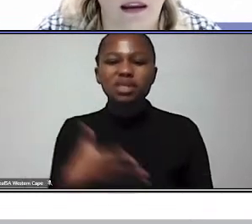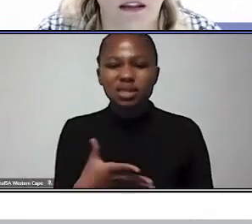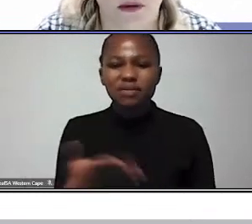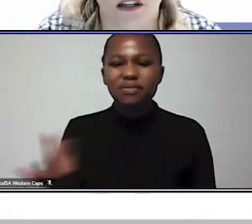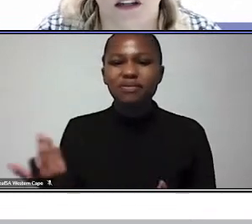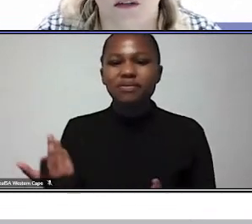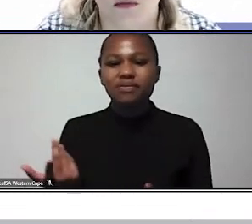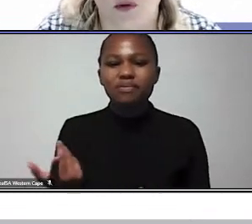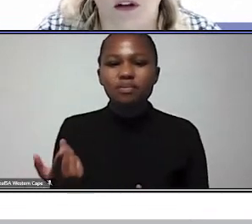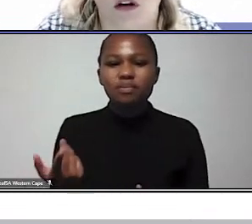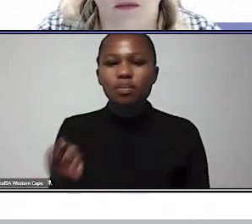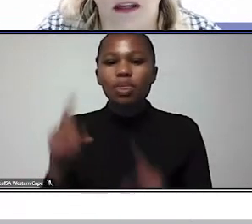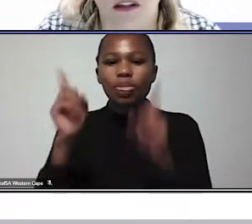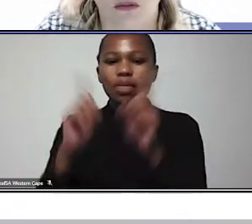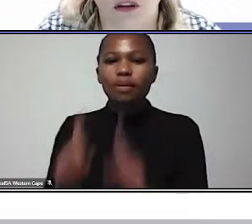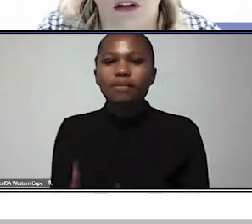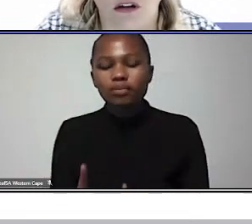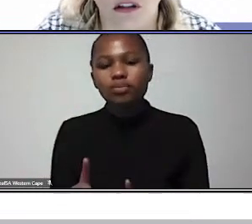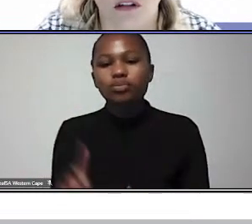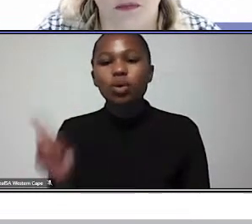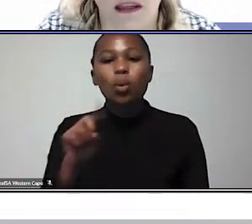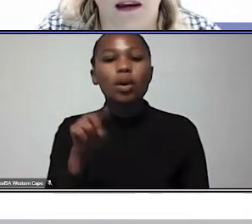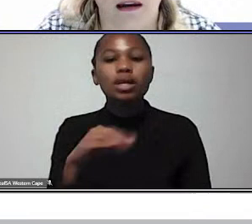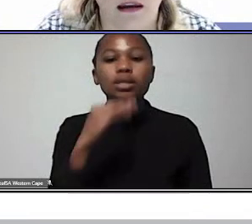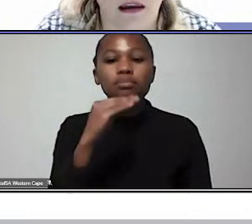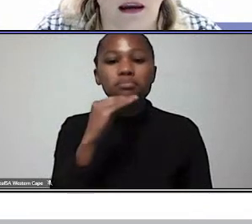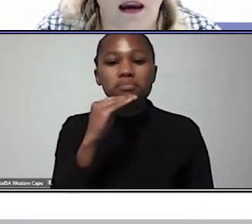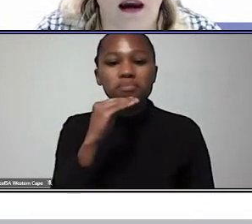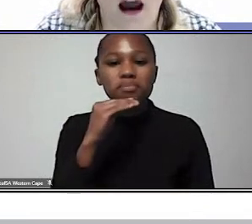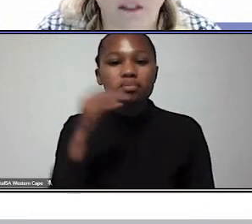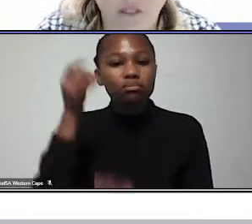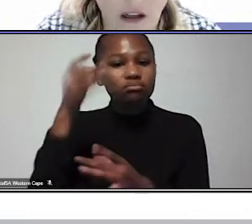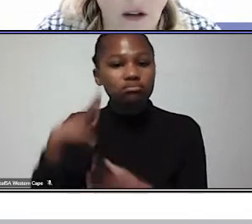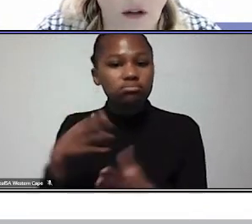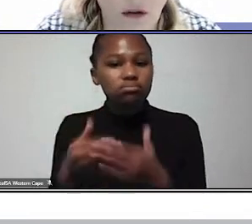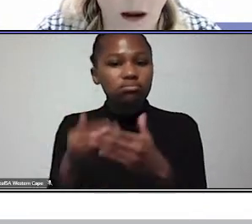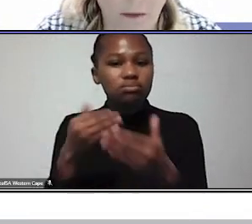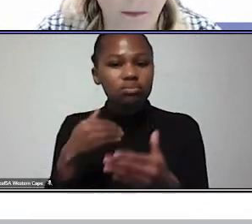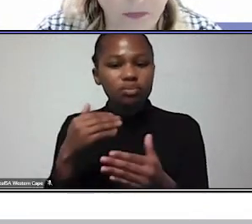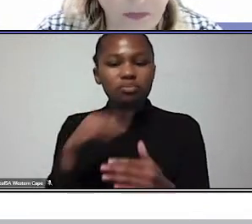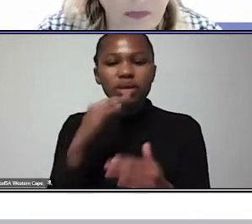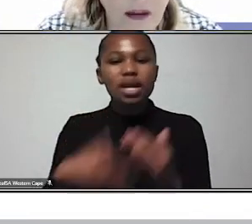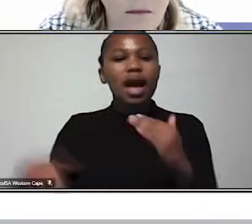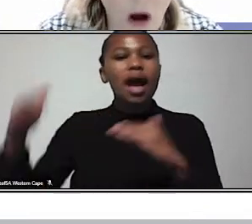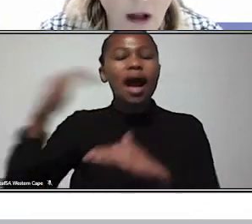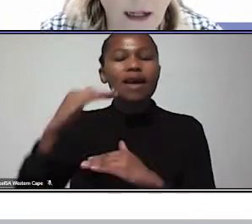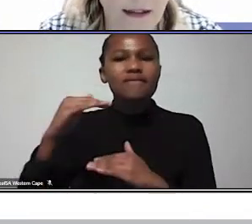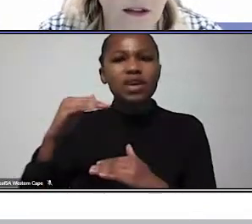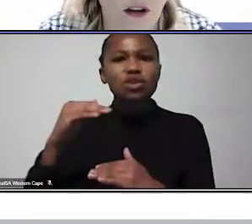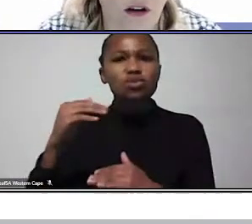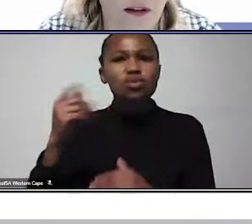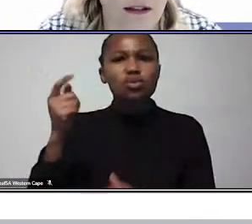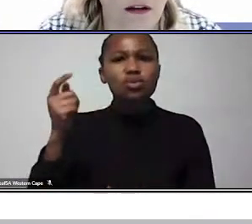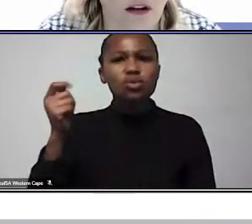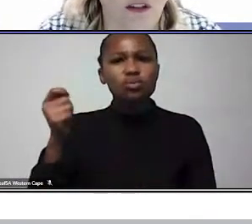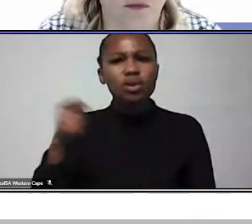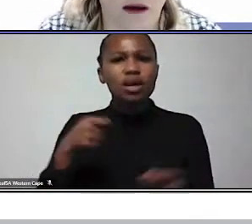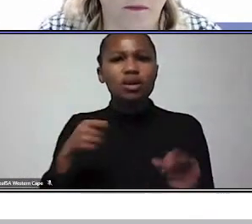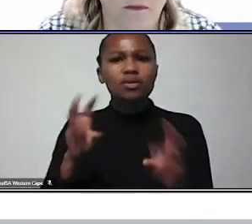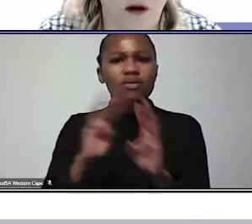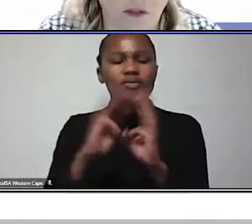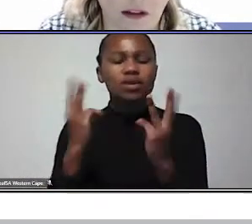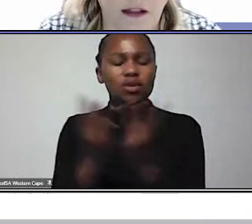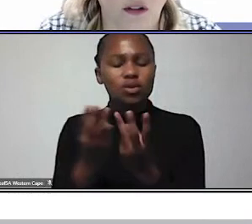outcry, especially in terms of what Karen mentioned with regards to it being a high value market. So there's a lot